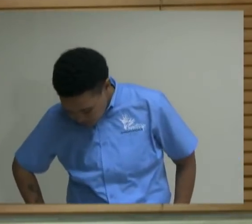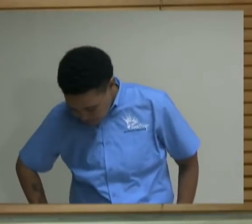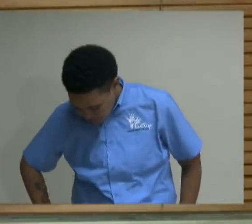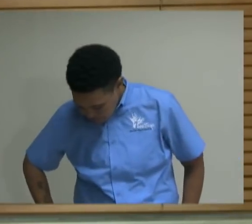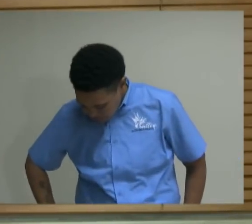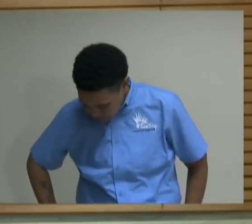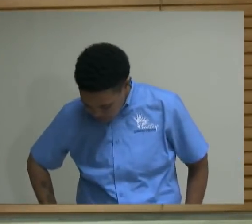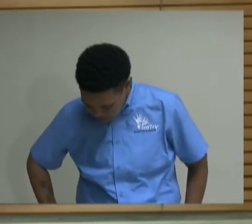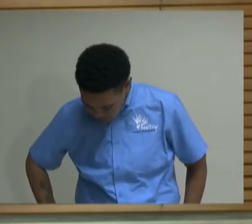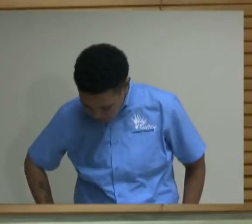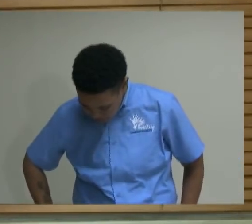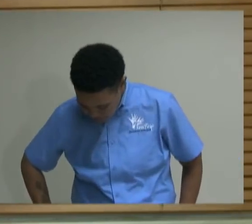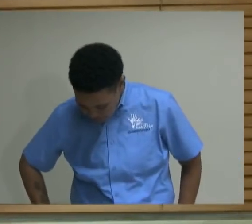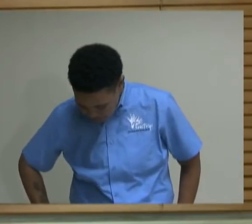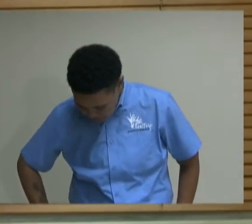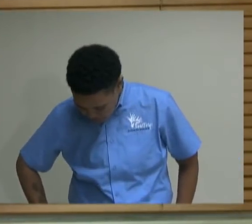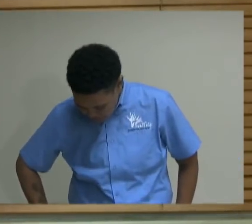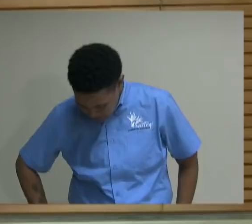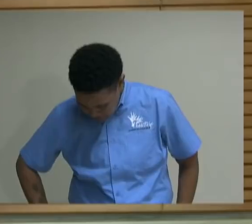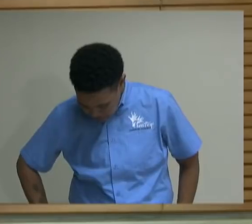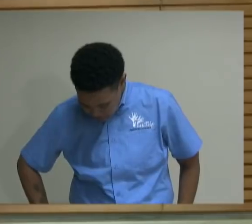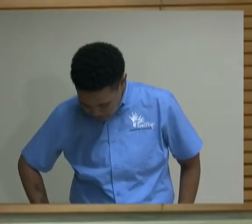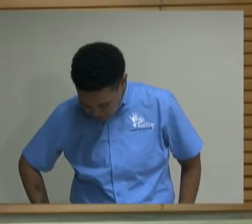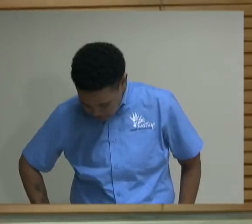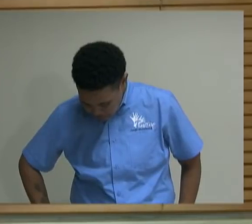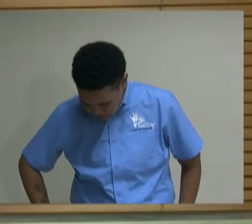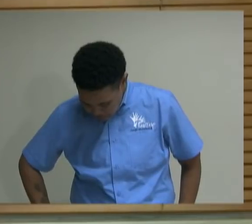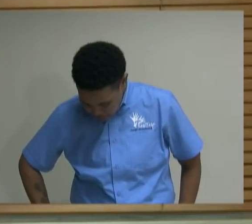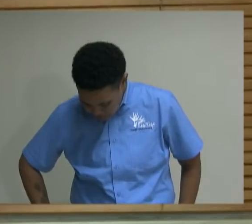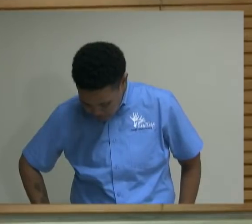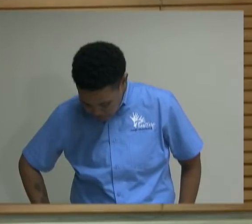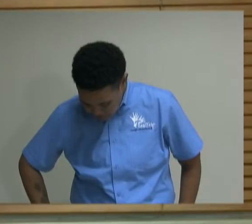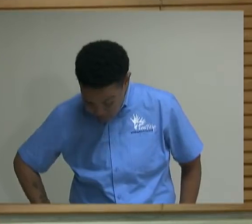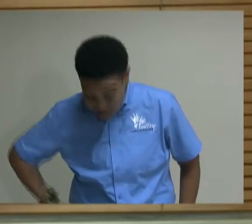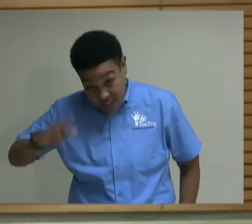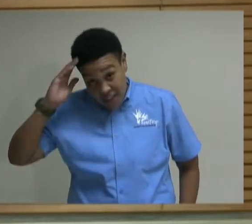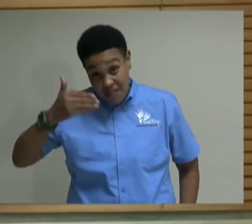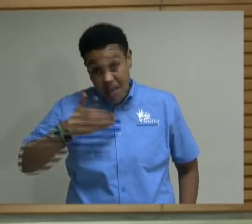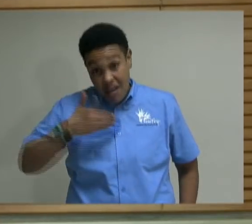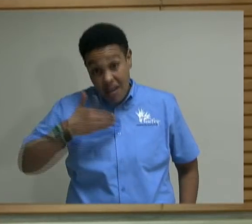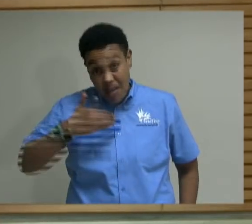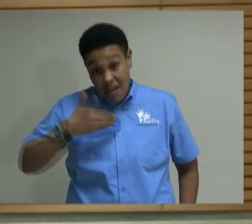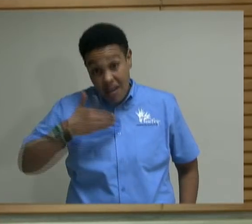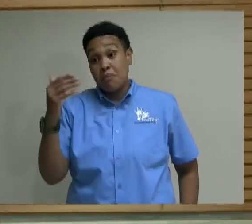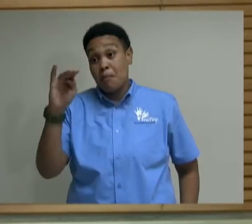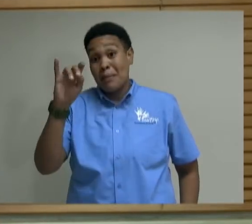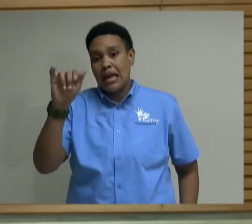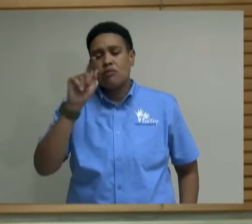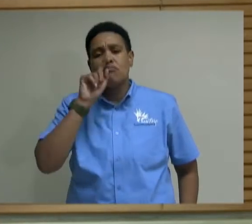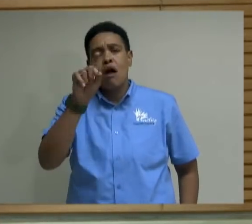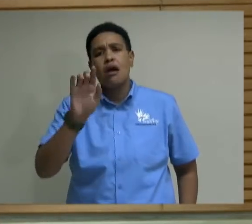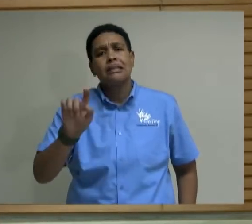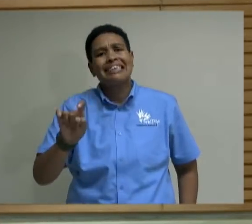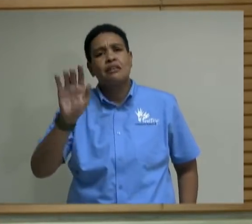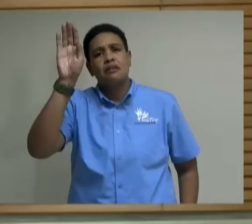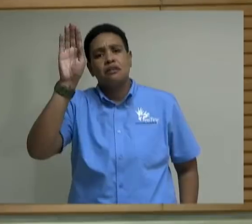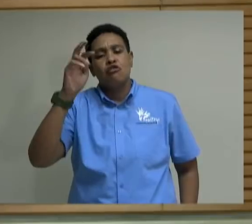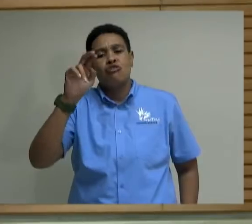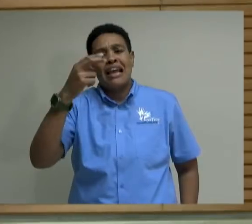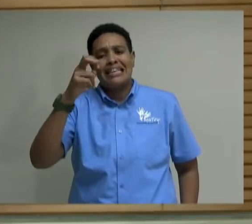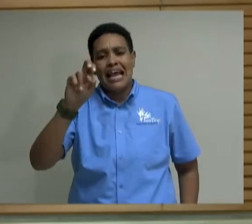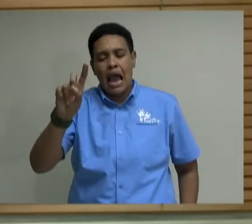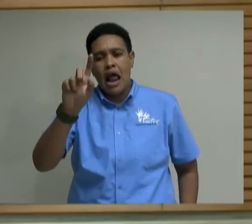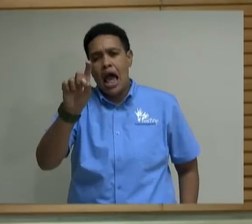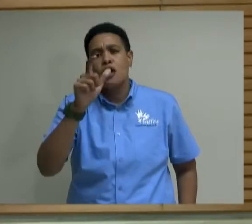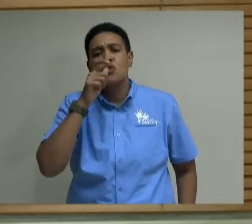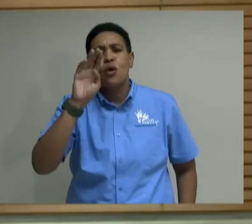the raised hand feature on Zoom to ask your questions. And I'll begin with Brittany Clark from Nationwide. All